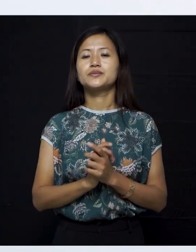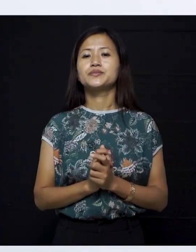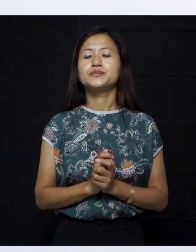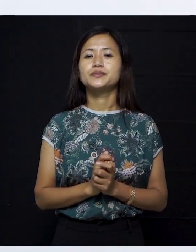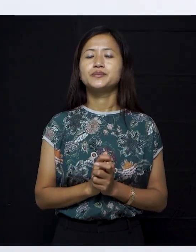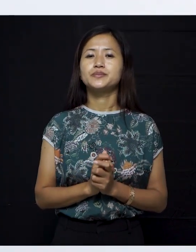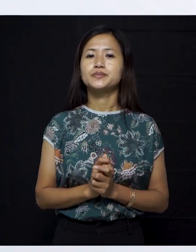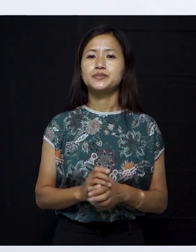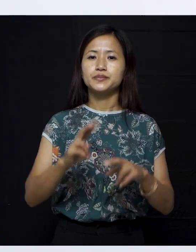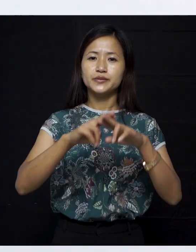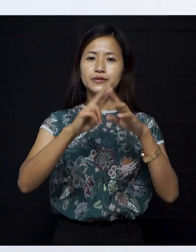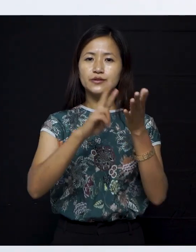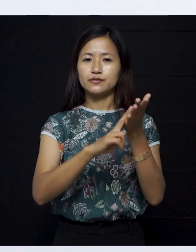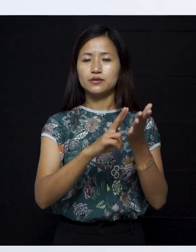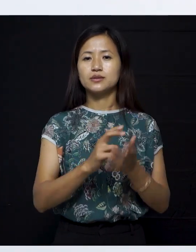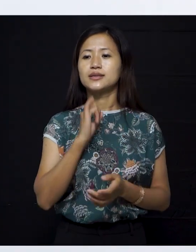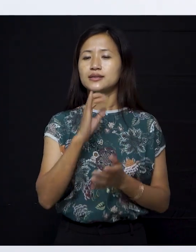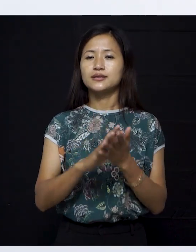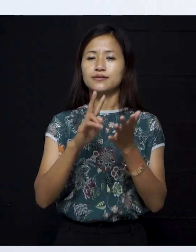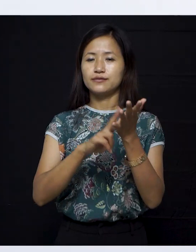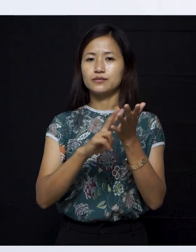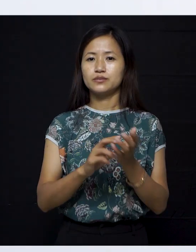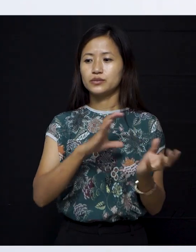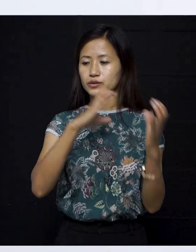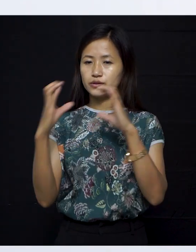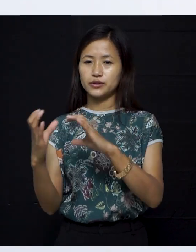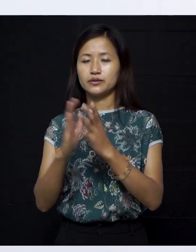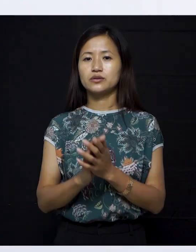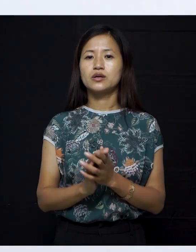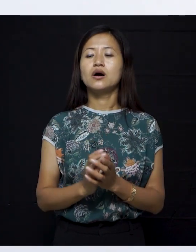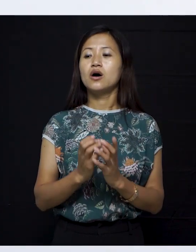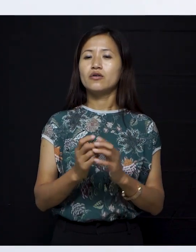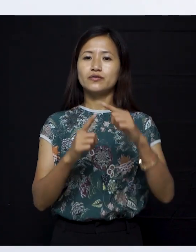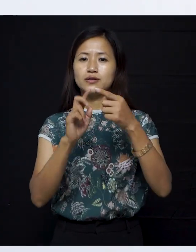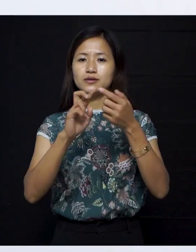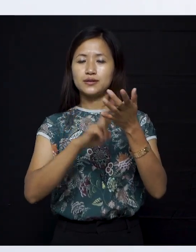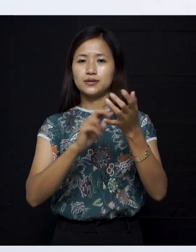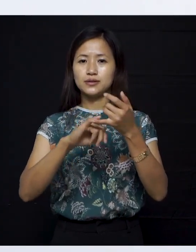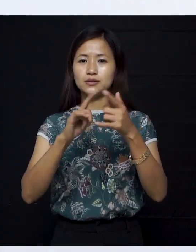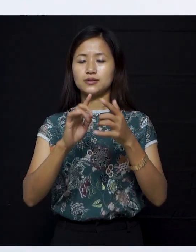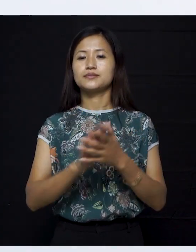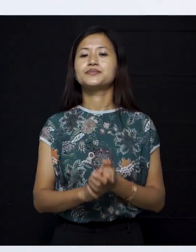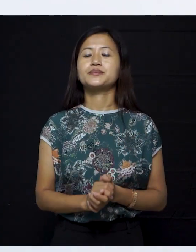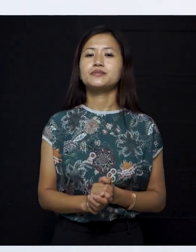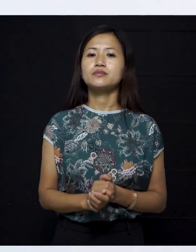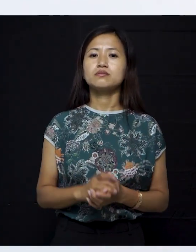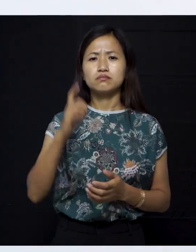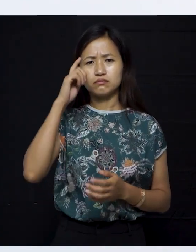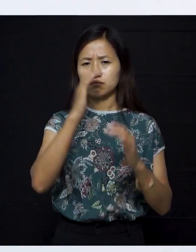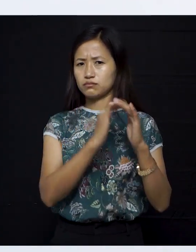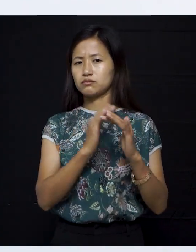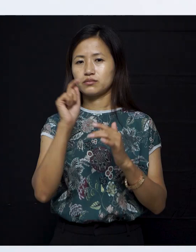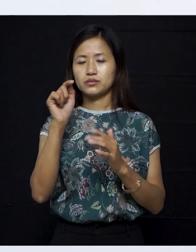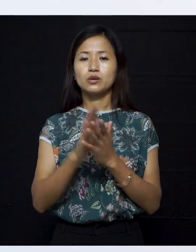So a finite verb is a verb that changes with the change of tense, right? I hope you know what is tense. We have three